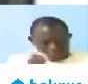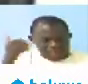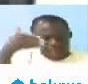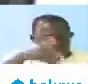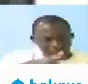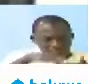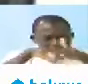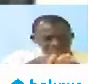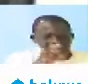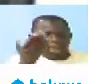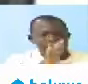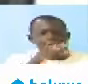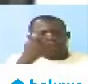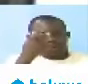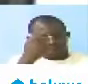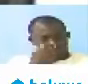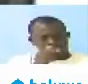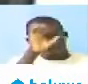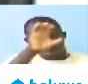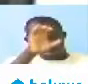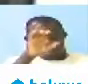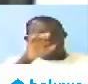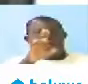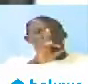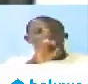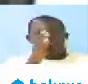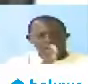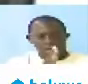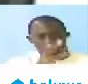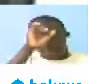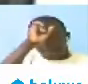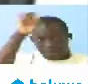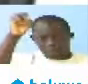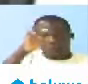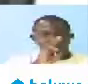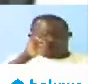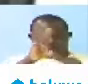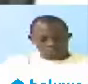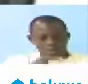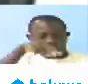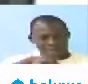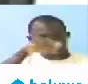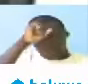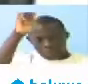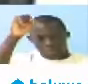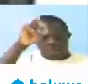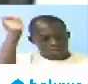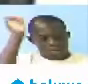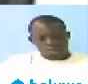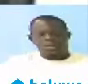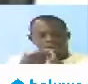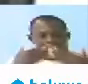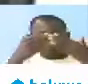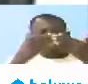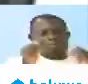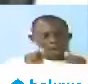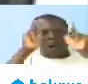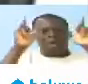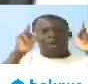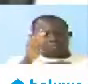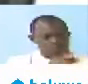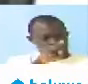any country, President member or time a kakala mudale jannarul bedun. The president, the sitting president in that country, will be made aware of it before